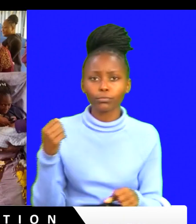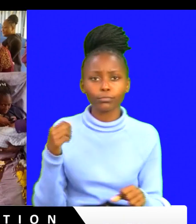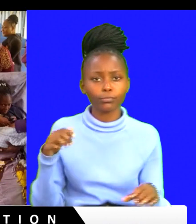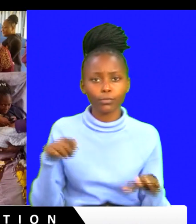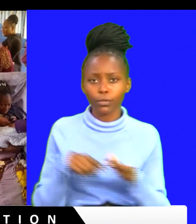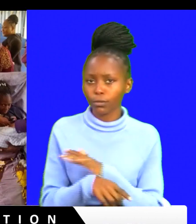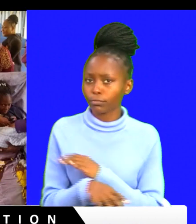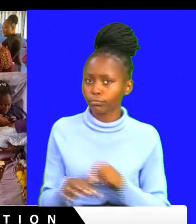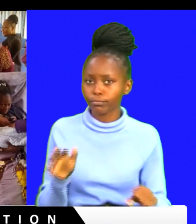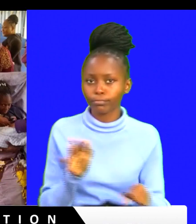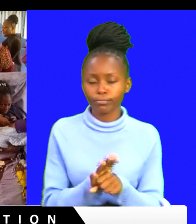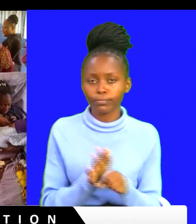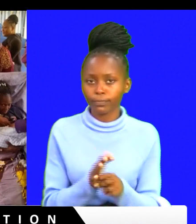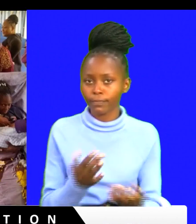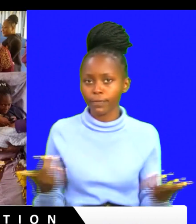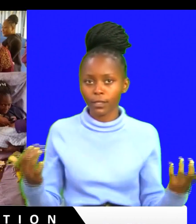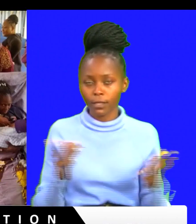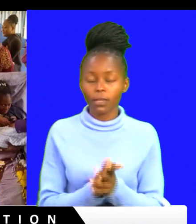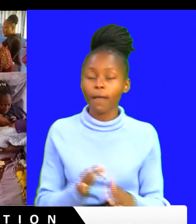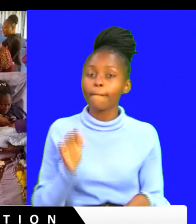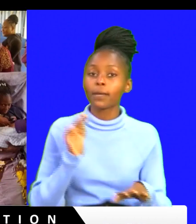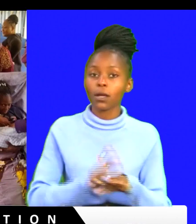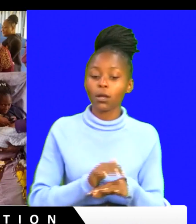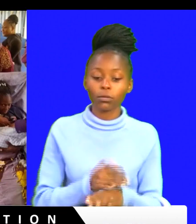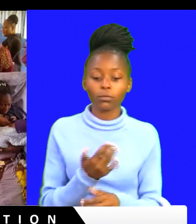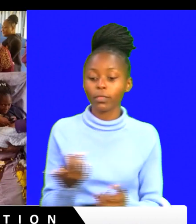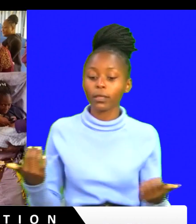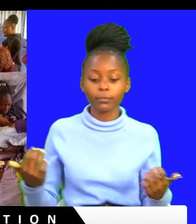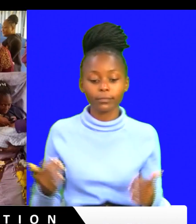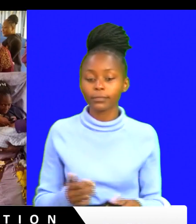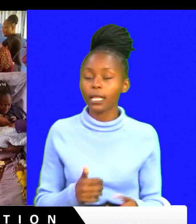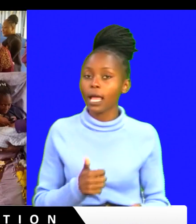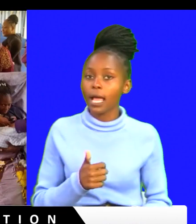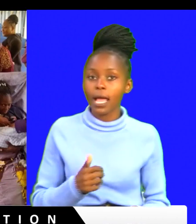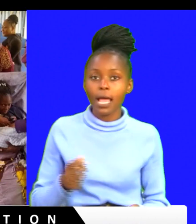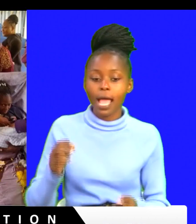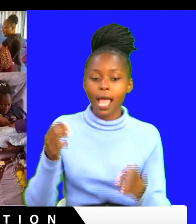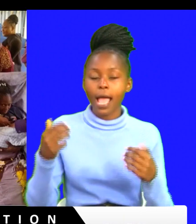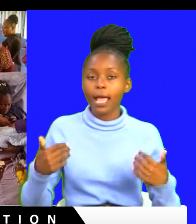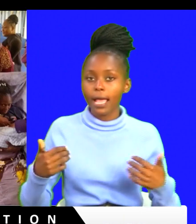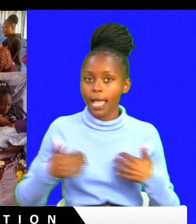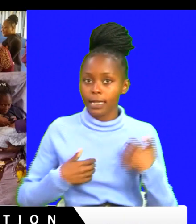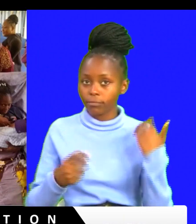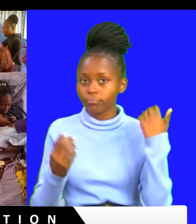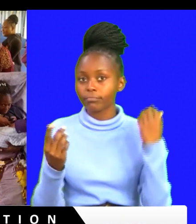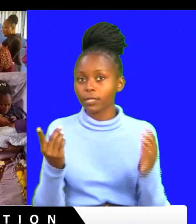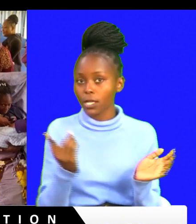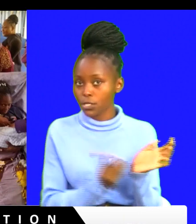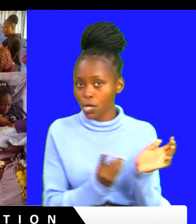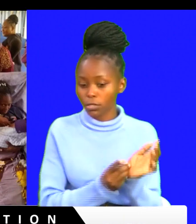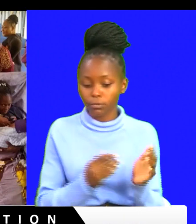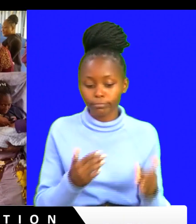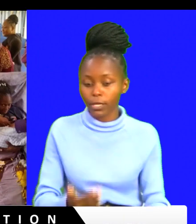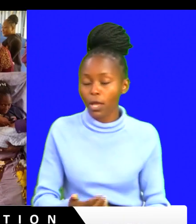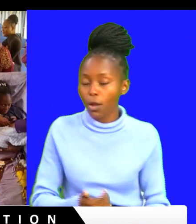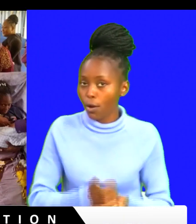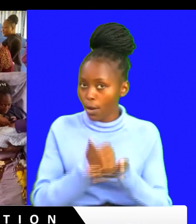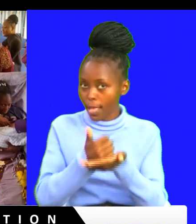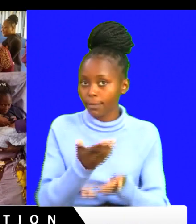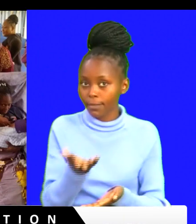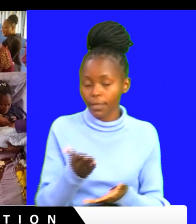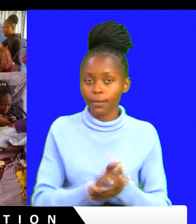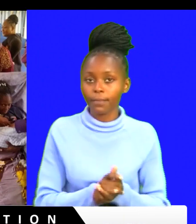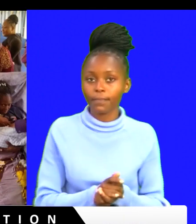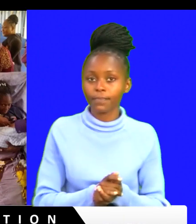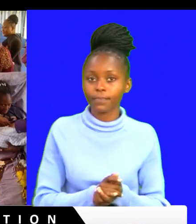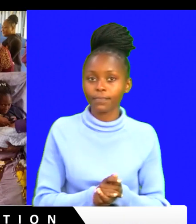mingi, but good thing she had the help of a doctor and a nurse who were there to actually give her some help. But I'm like,